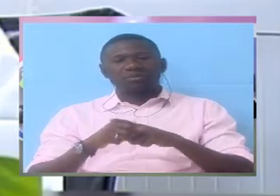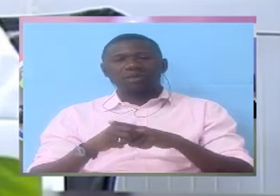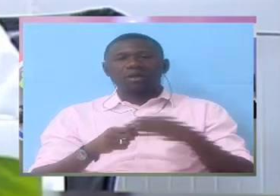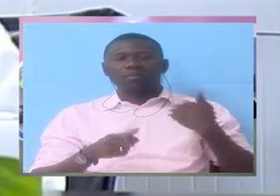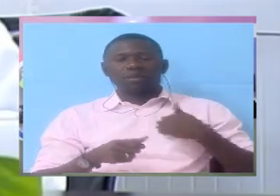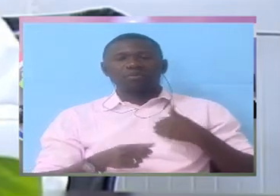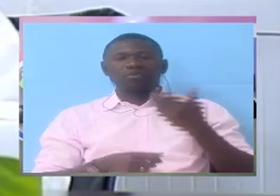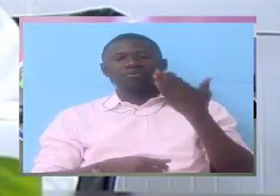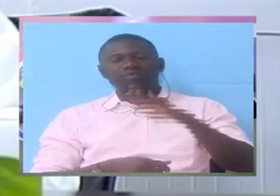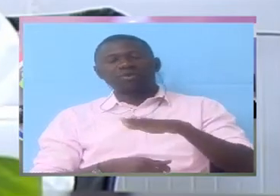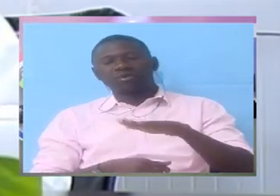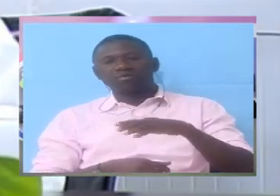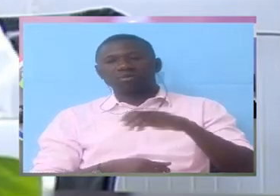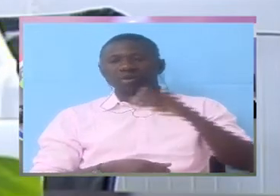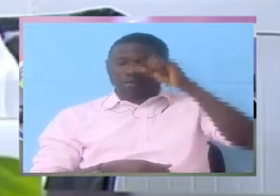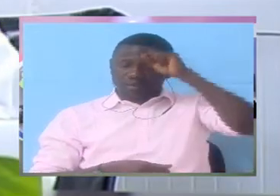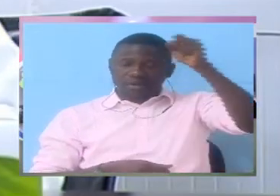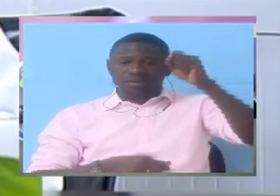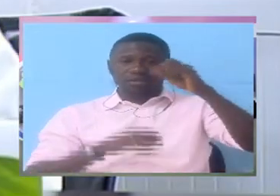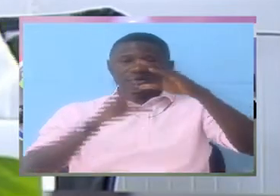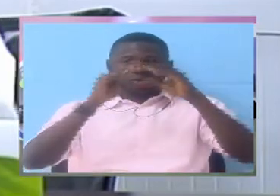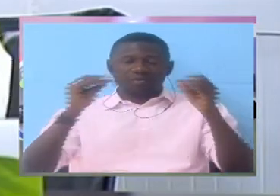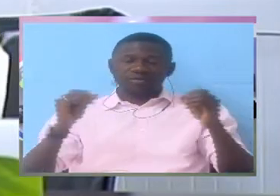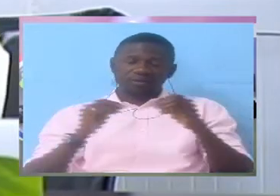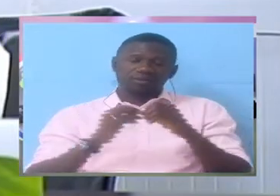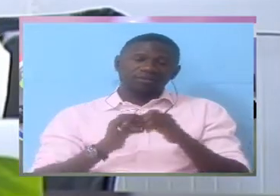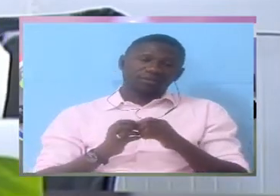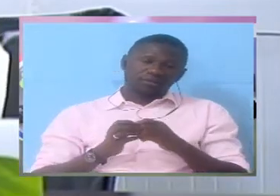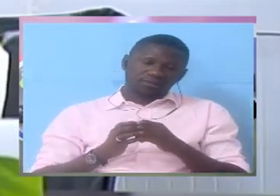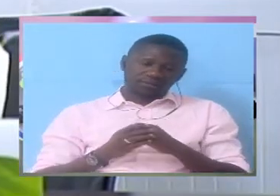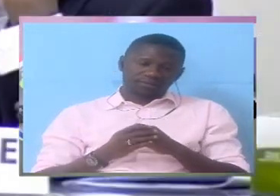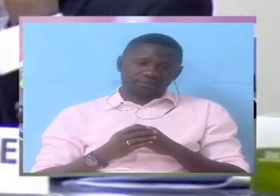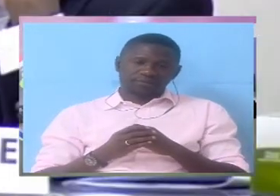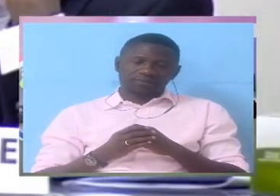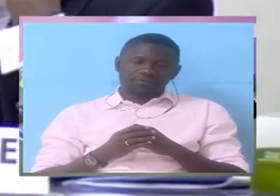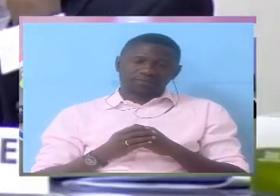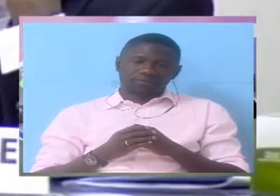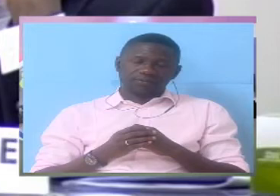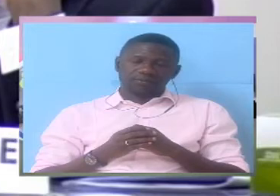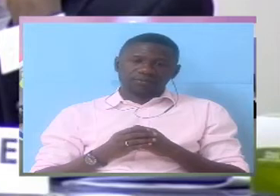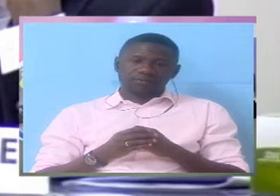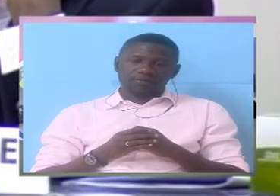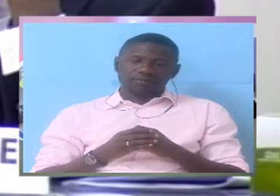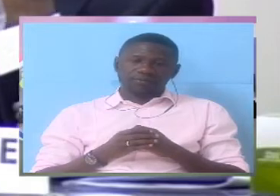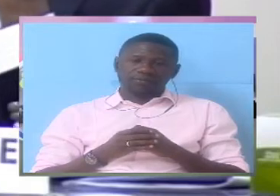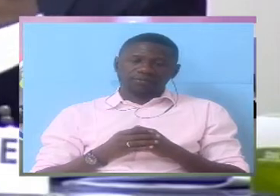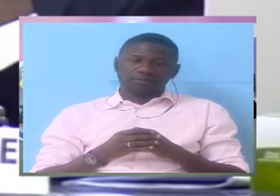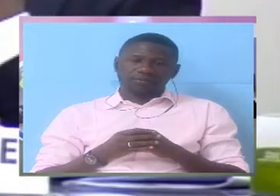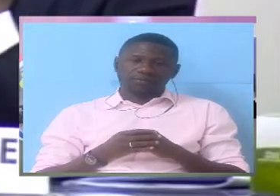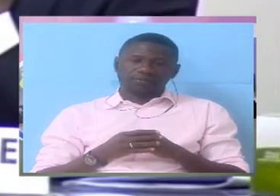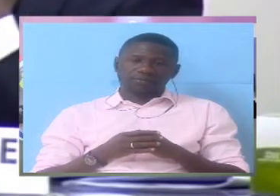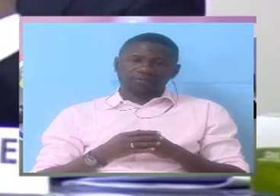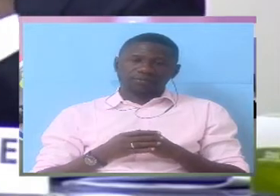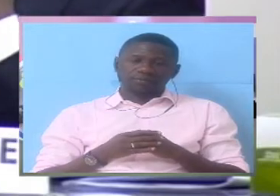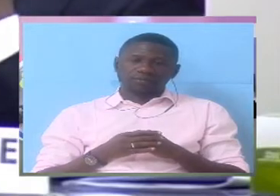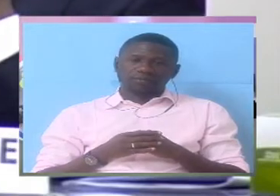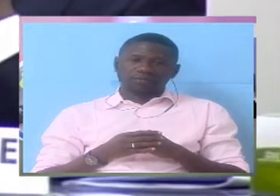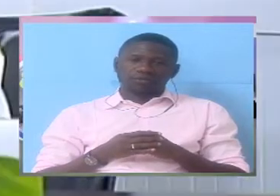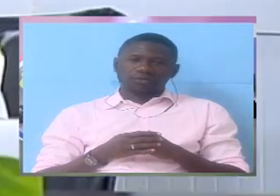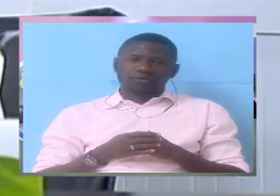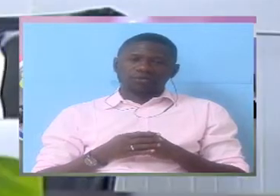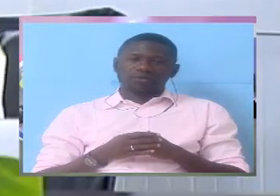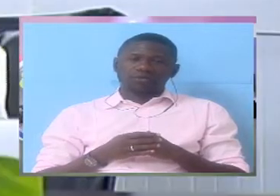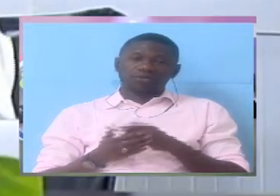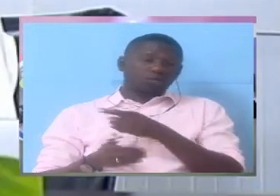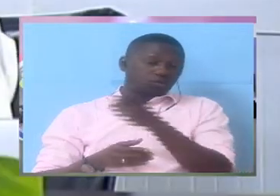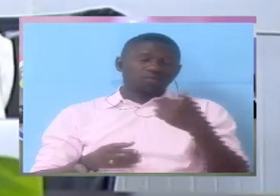from the president's office, state guard. Modul kabunam president la office or to make the state guards the menu kaman sakanta. To join